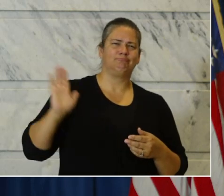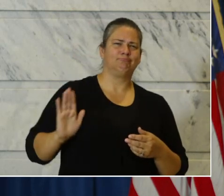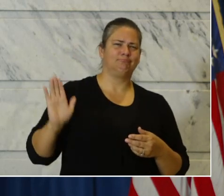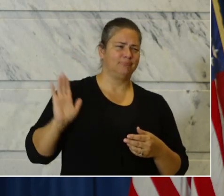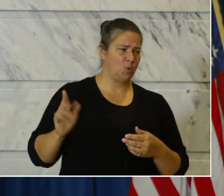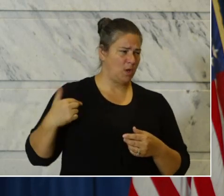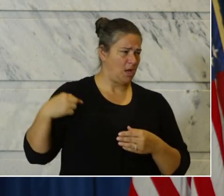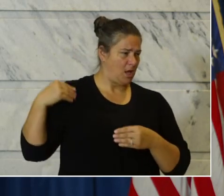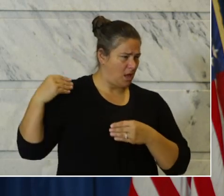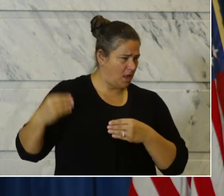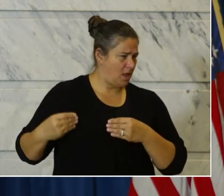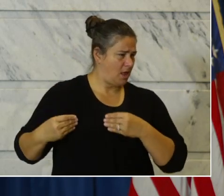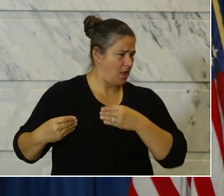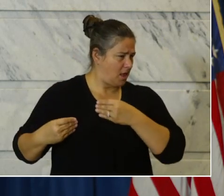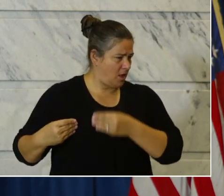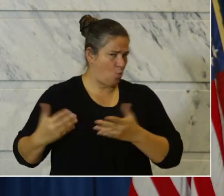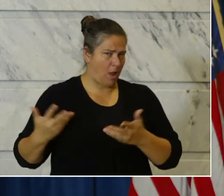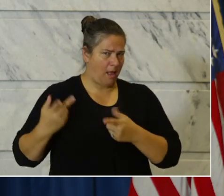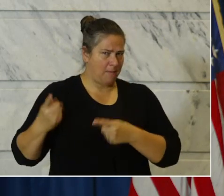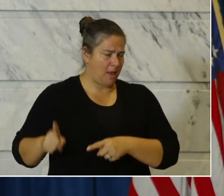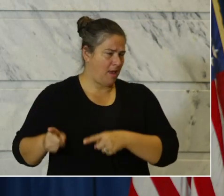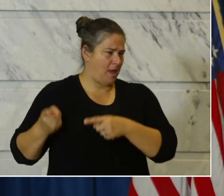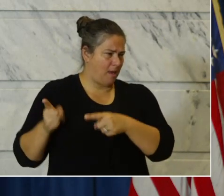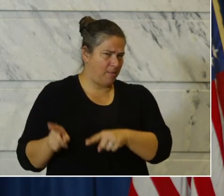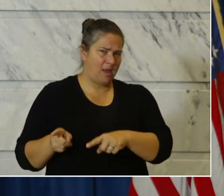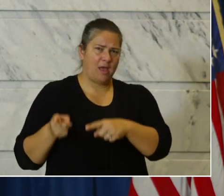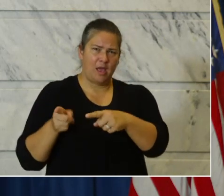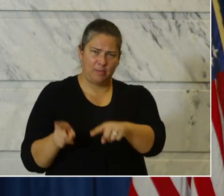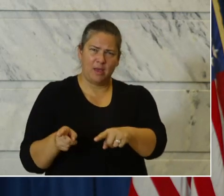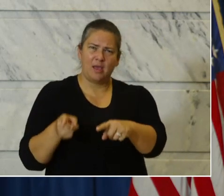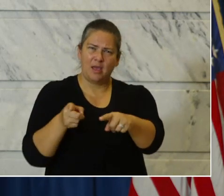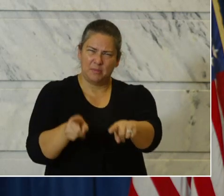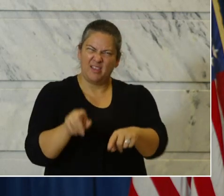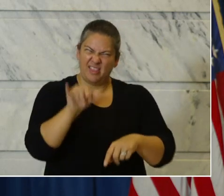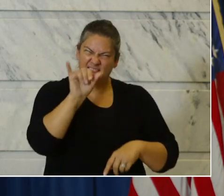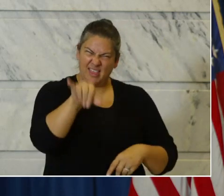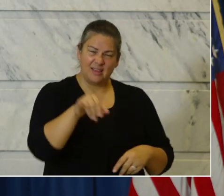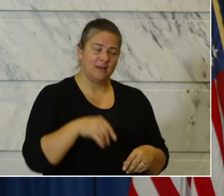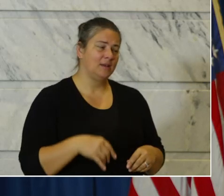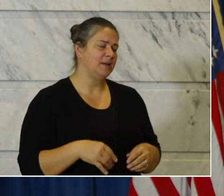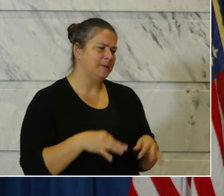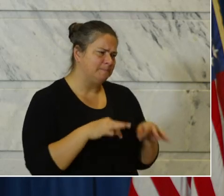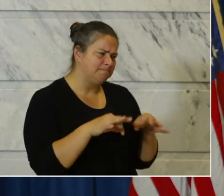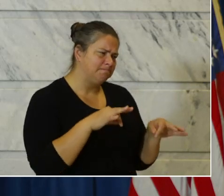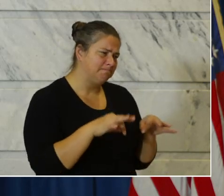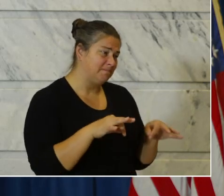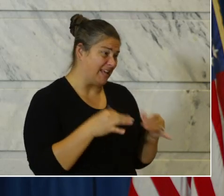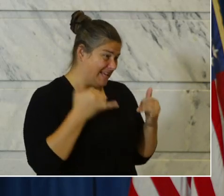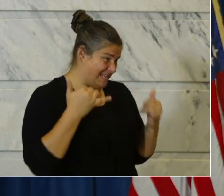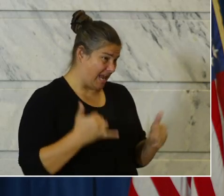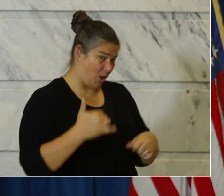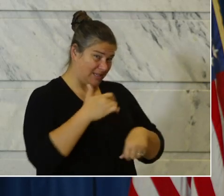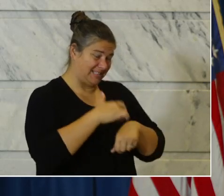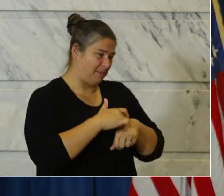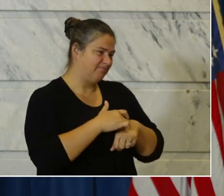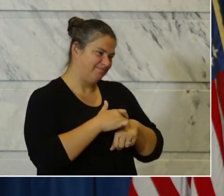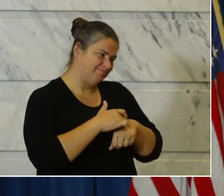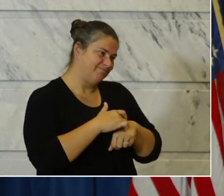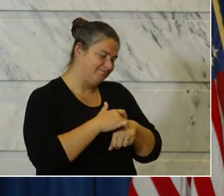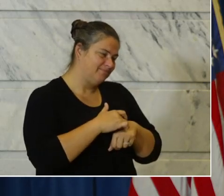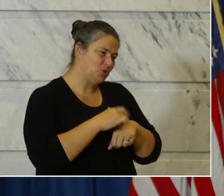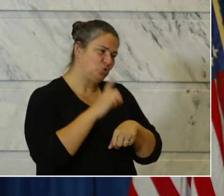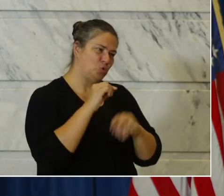changes and take strides at many points in our history, and right now that we're being called on to do more.